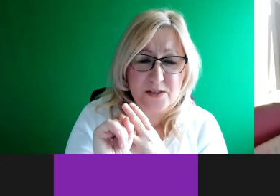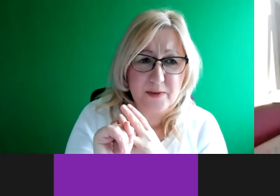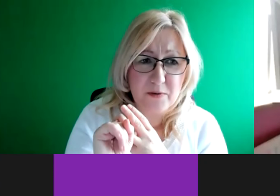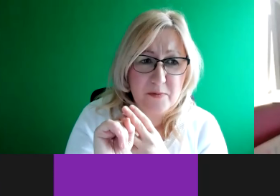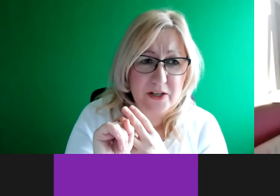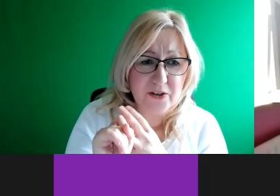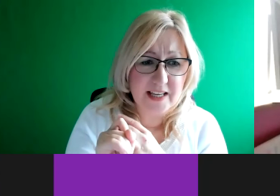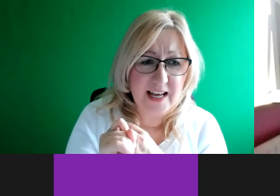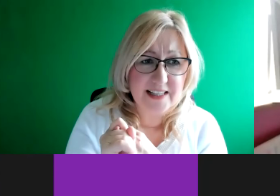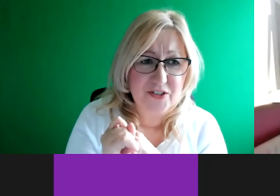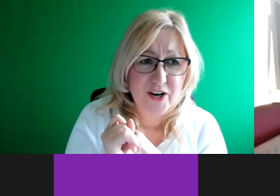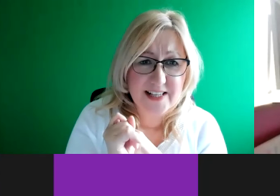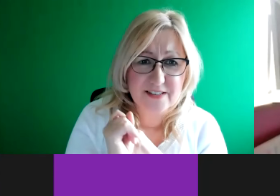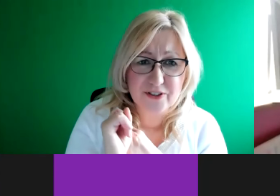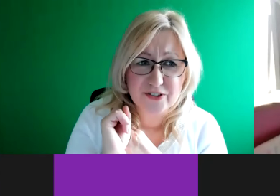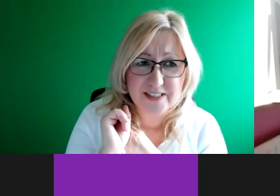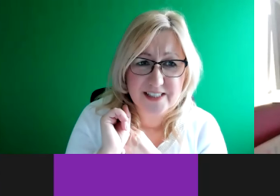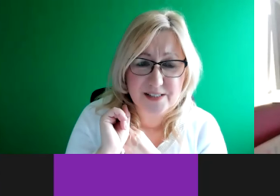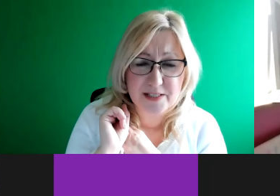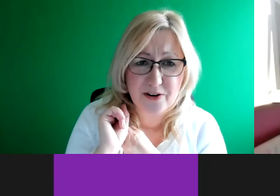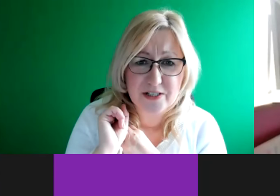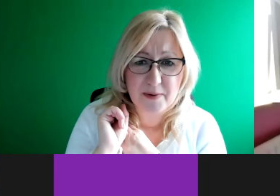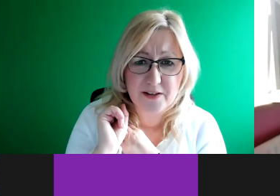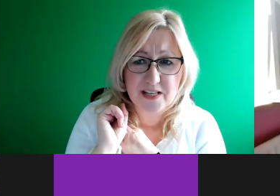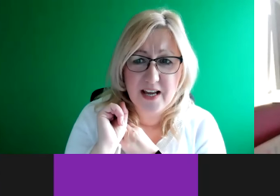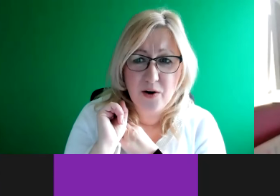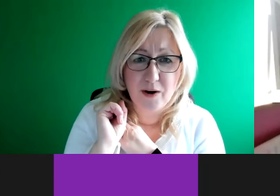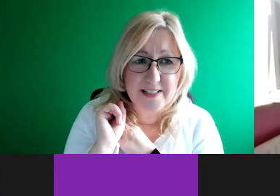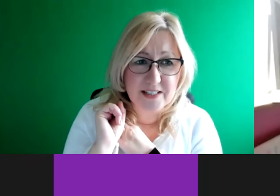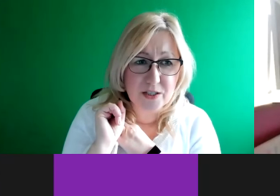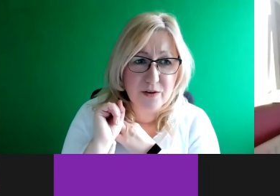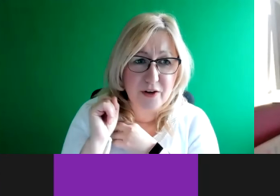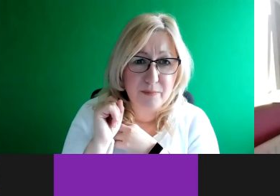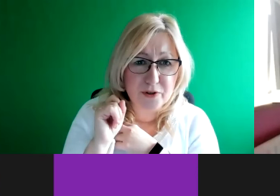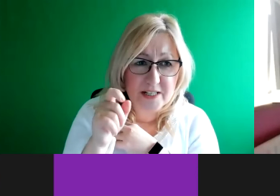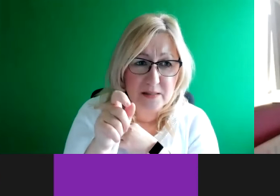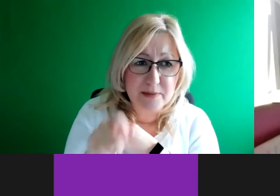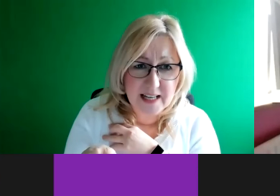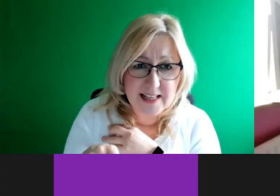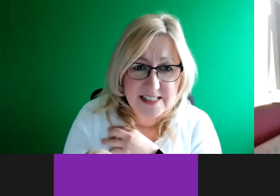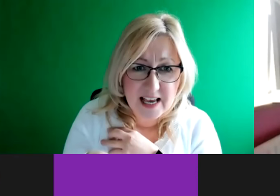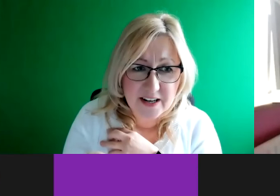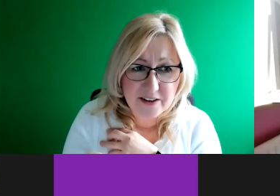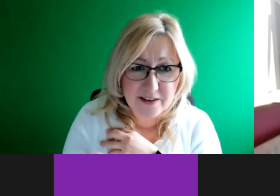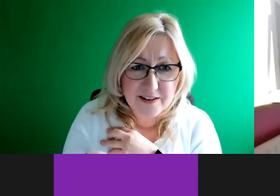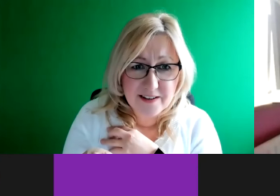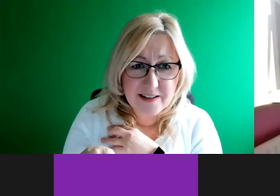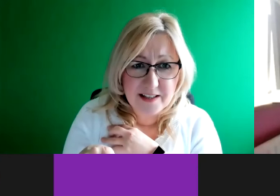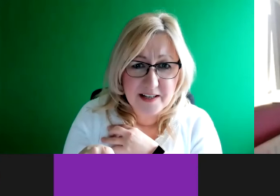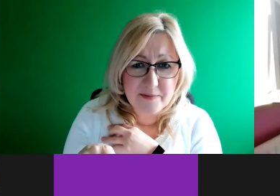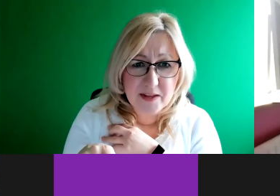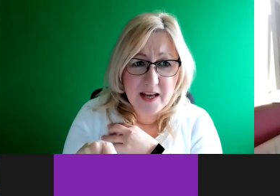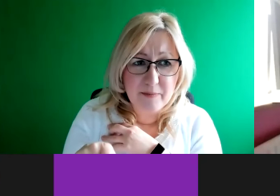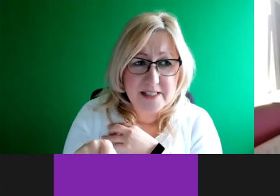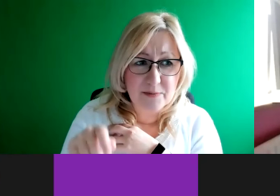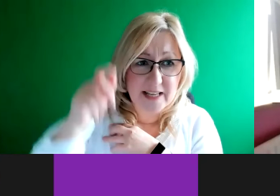talked last week when we were looking at the transitive utterances, we talked about what do you do if you're brushing somebody else's hair?